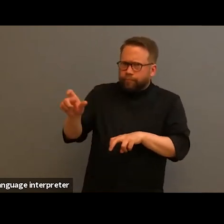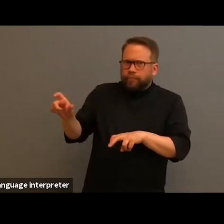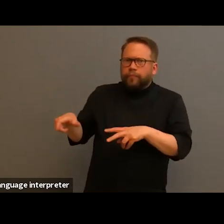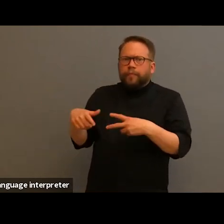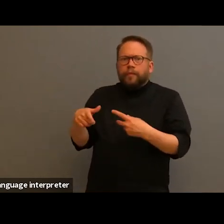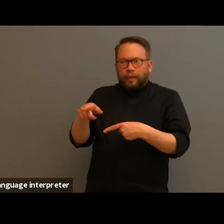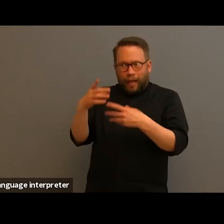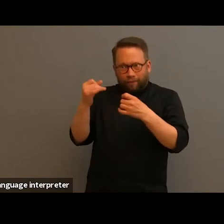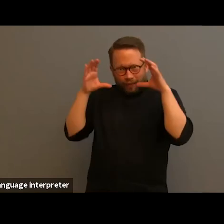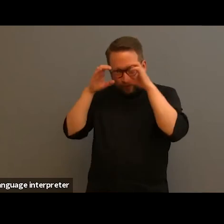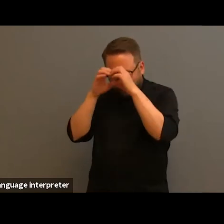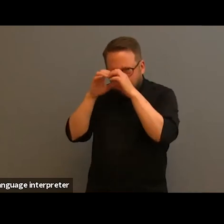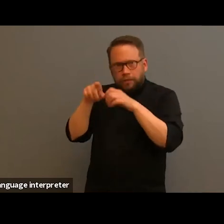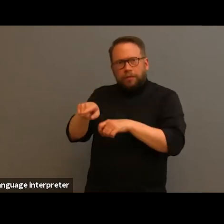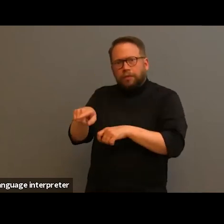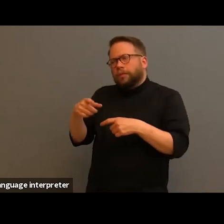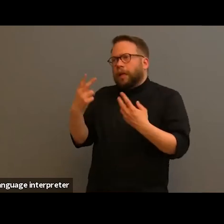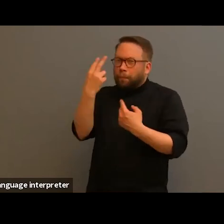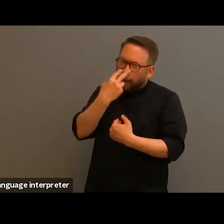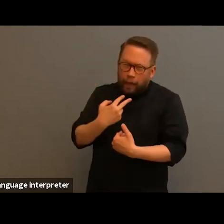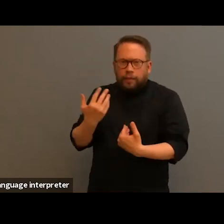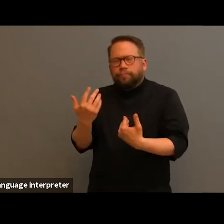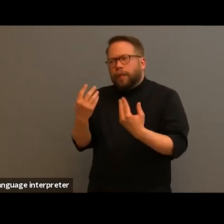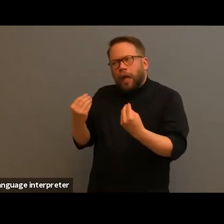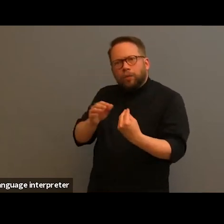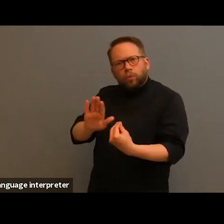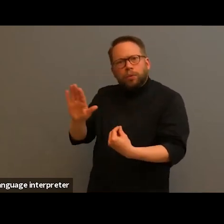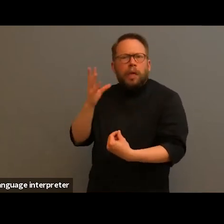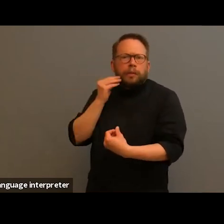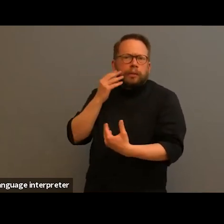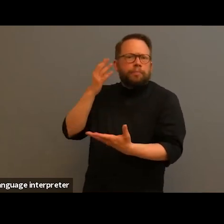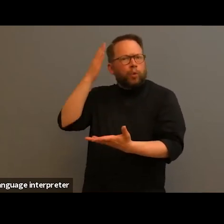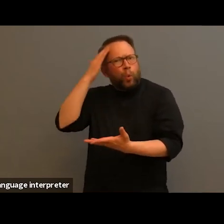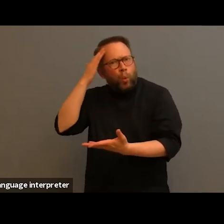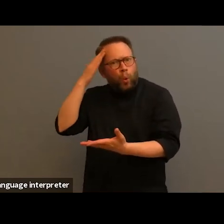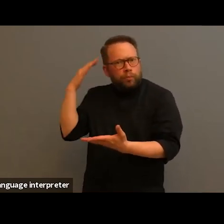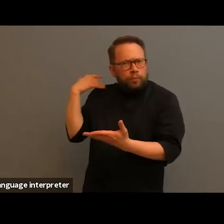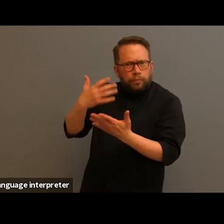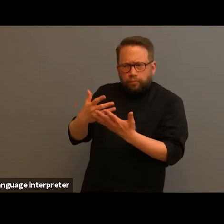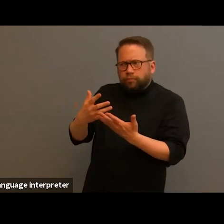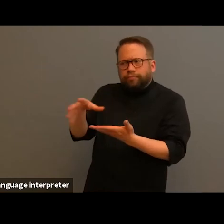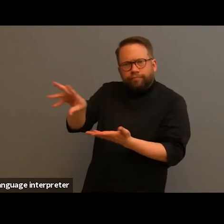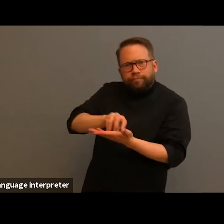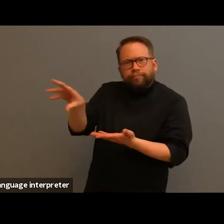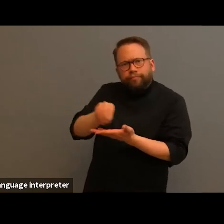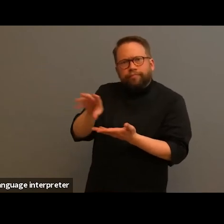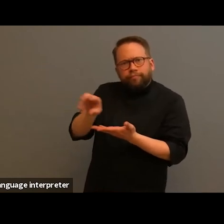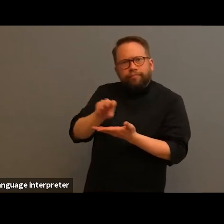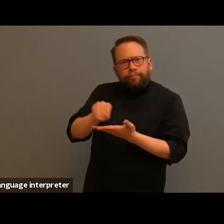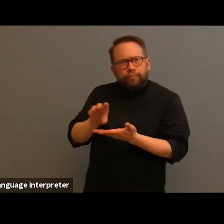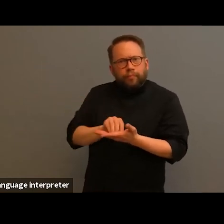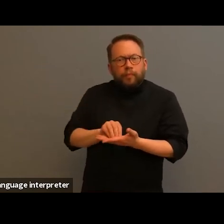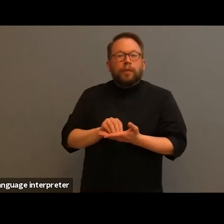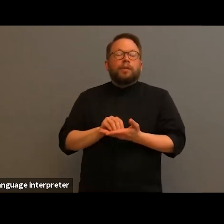we also have conduct case studies with blind and partially sighted employers and employees. And we have